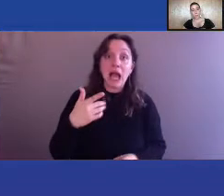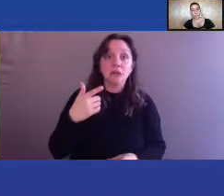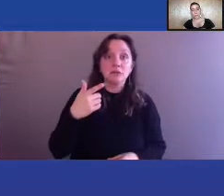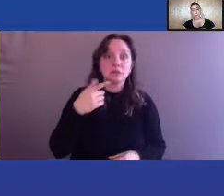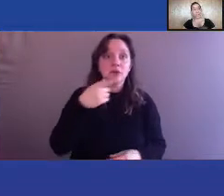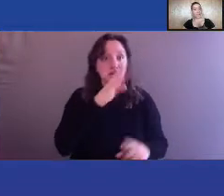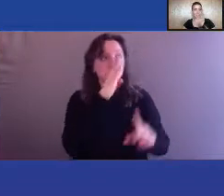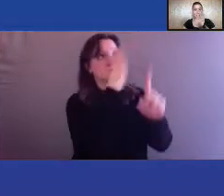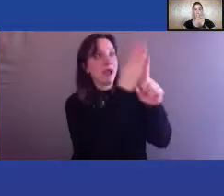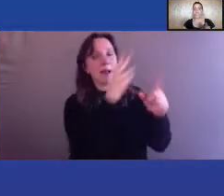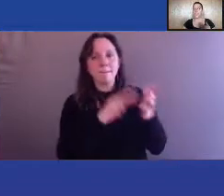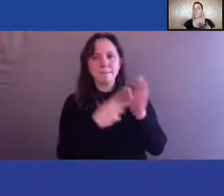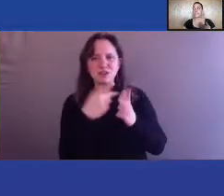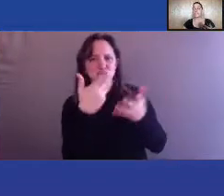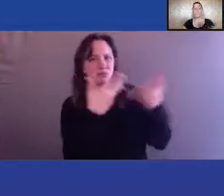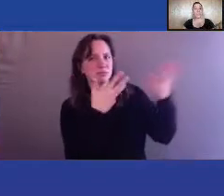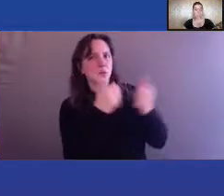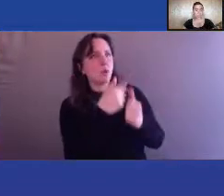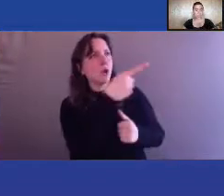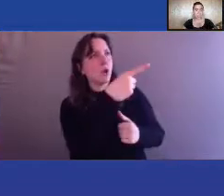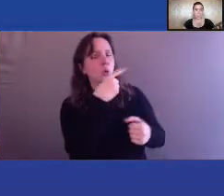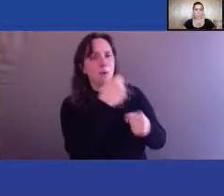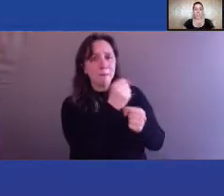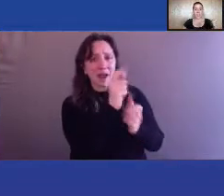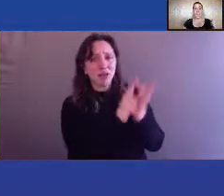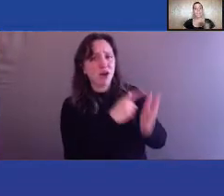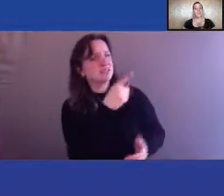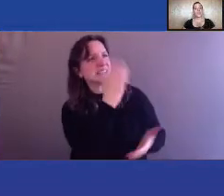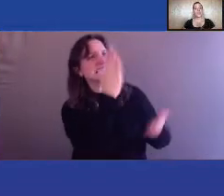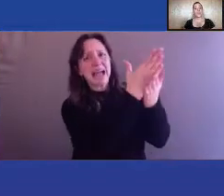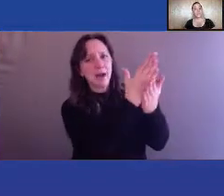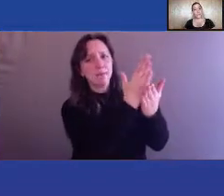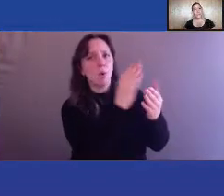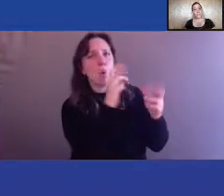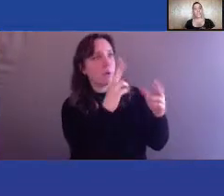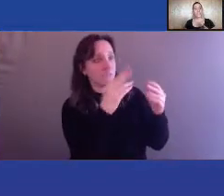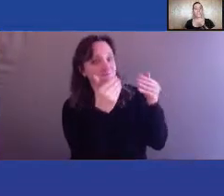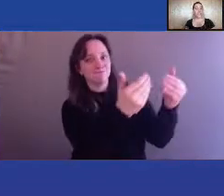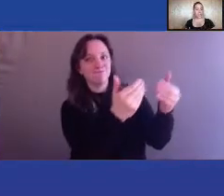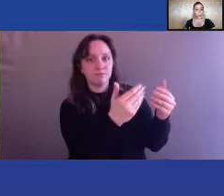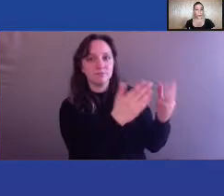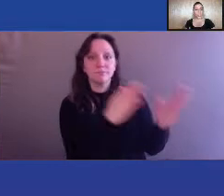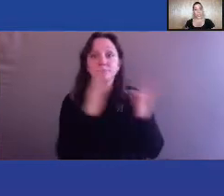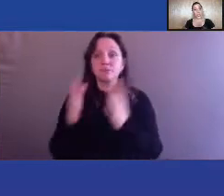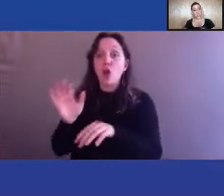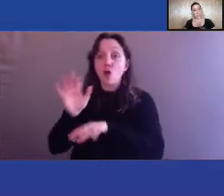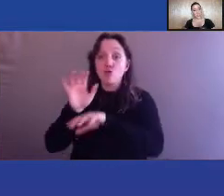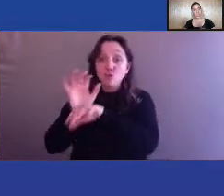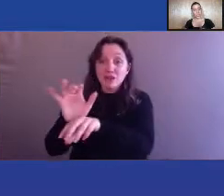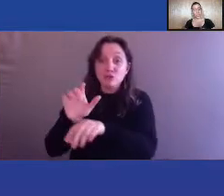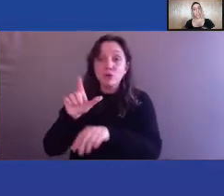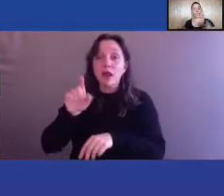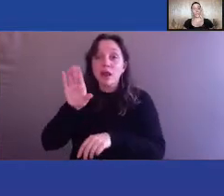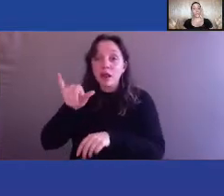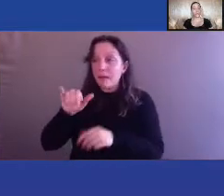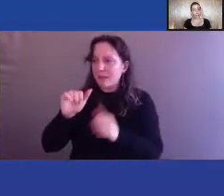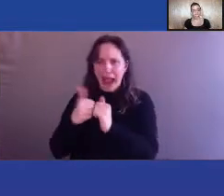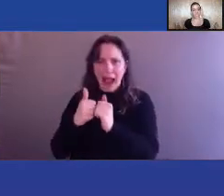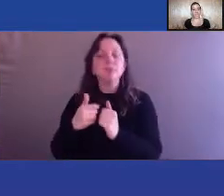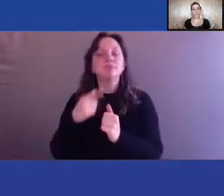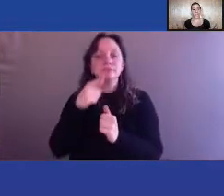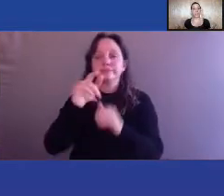Grassroots lobbying, by contrast, is indirect. It engages with community, stakeholders, and coalitions